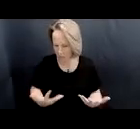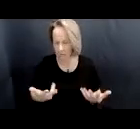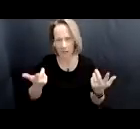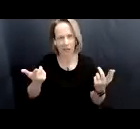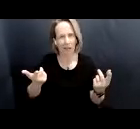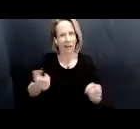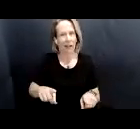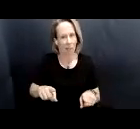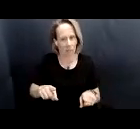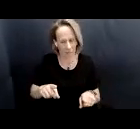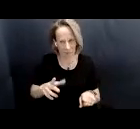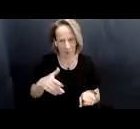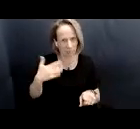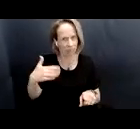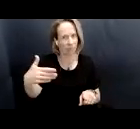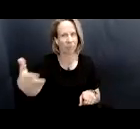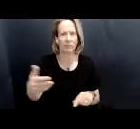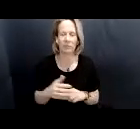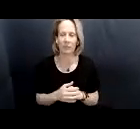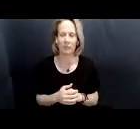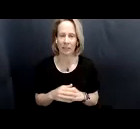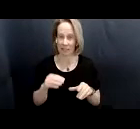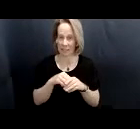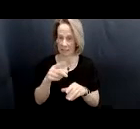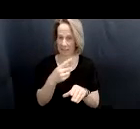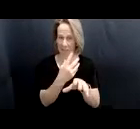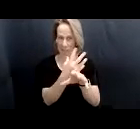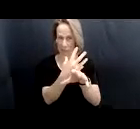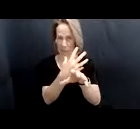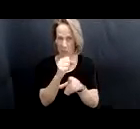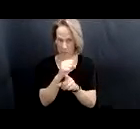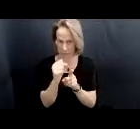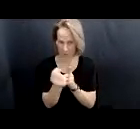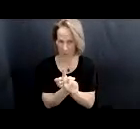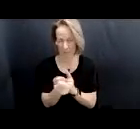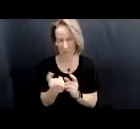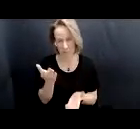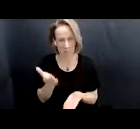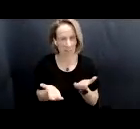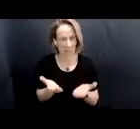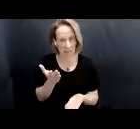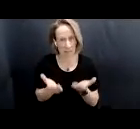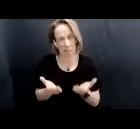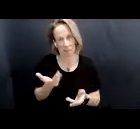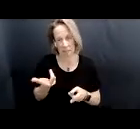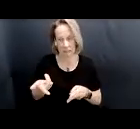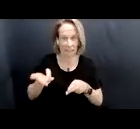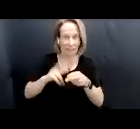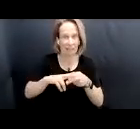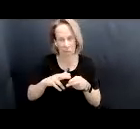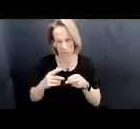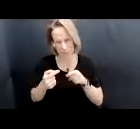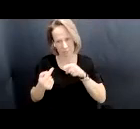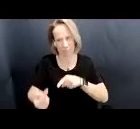transitioning to this virtual setting perhaps increases just the struggle in making those services